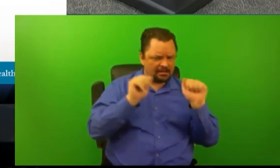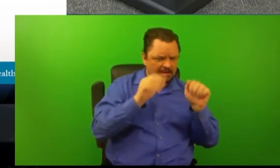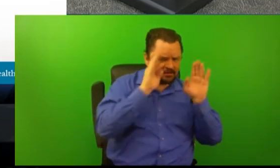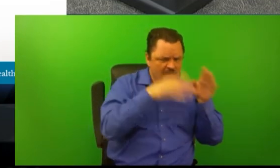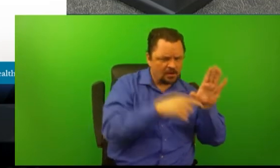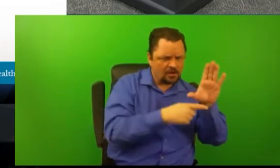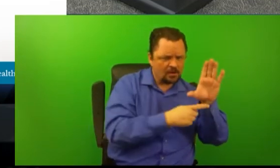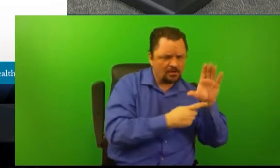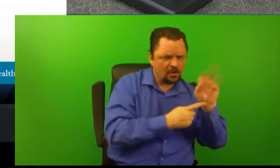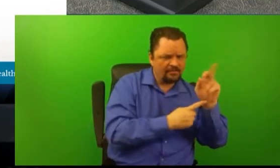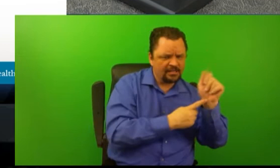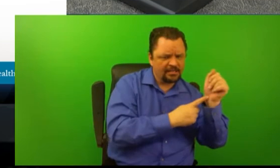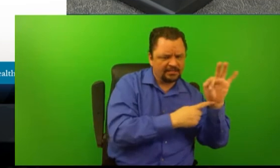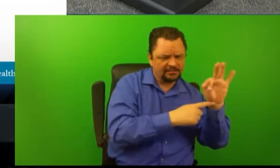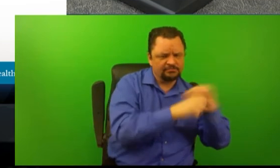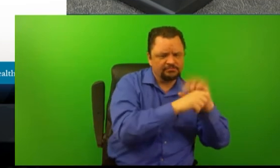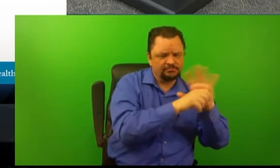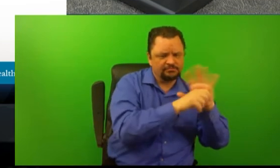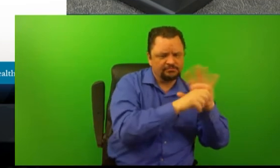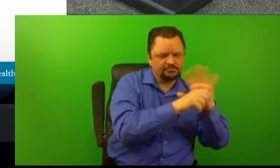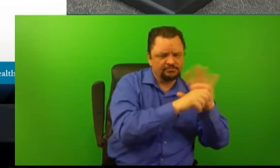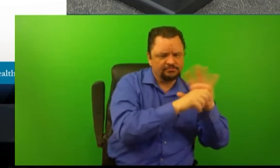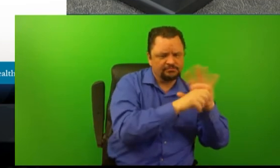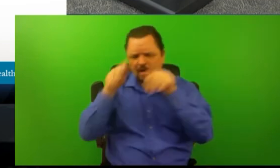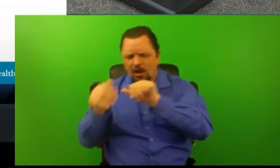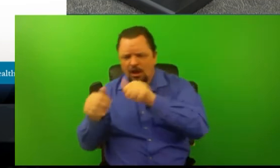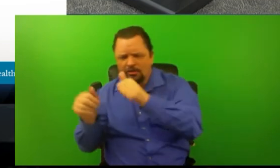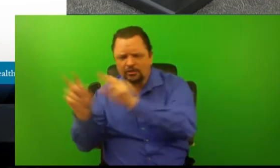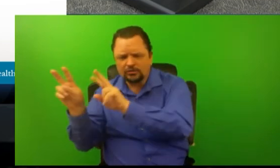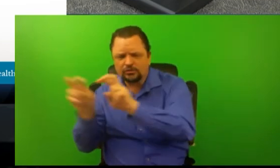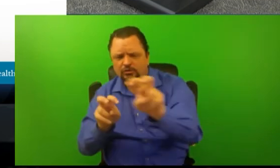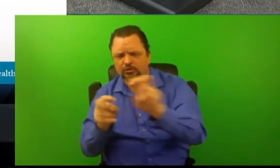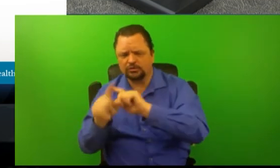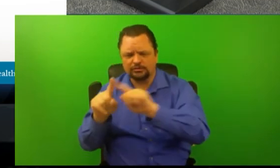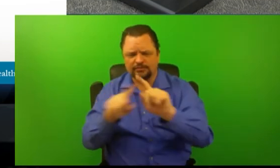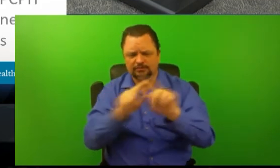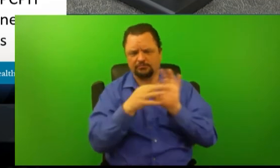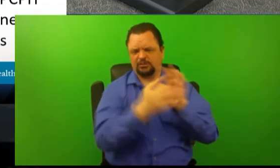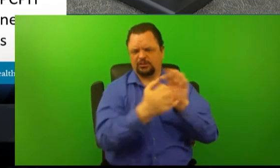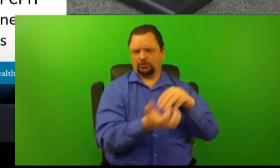for students to learn and people to work. Next slide.